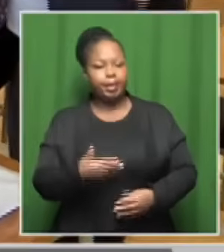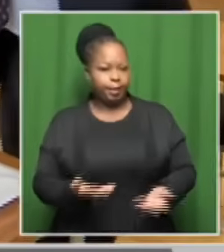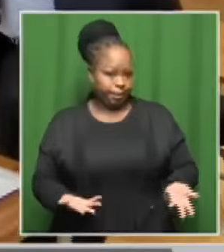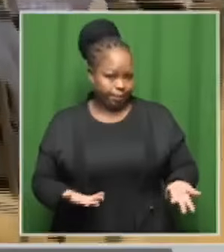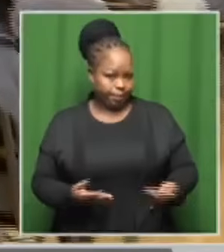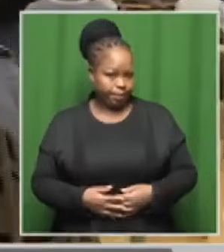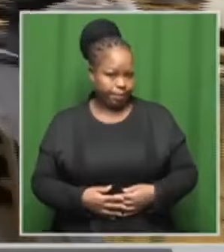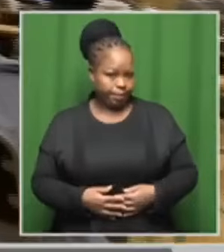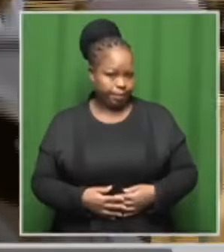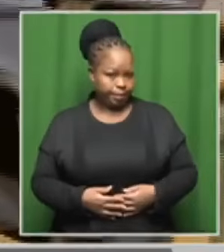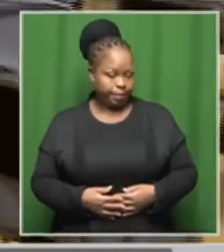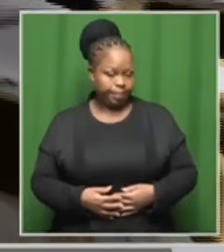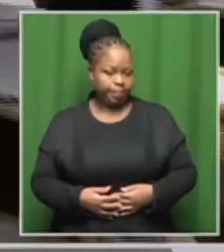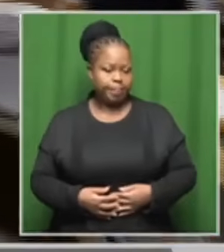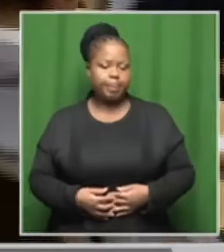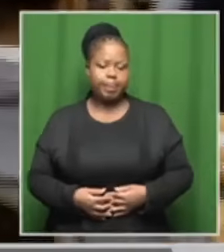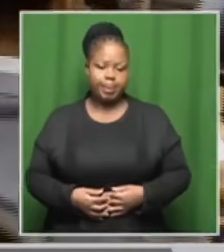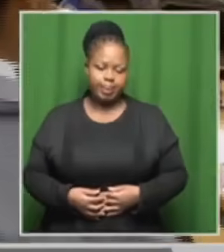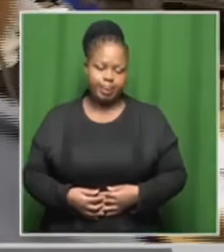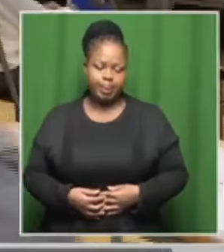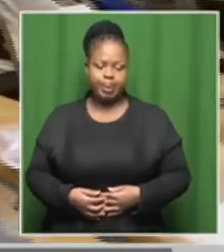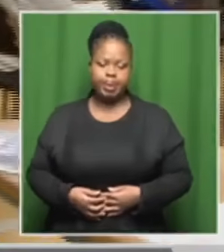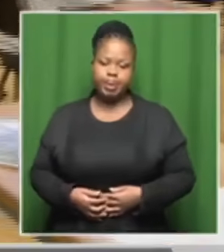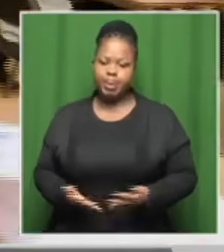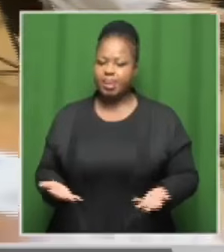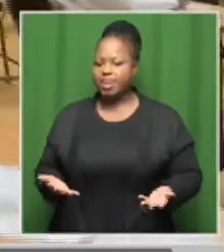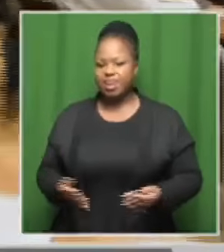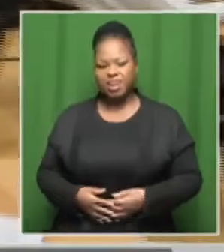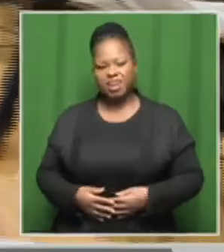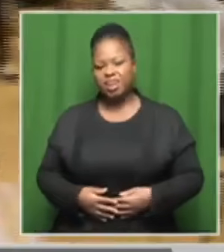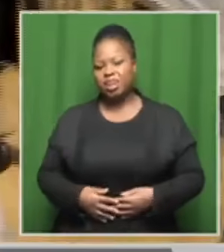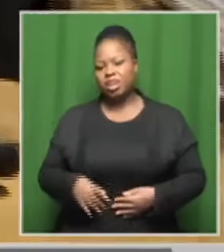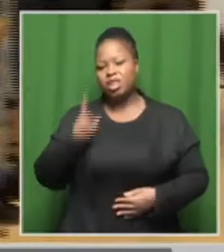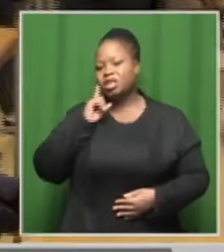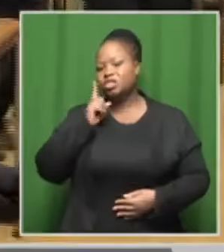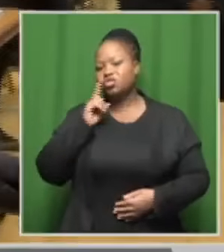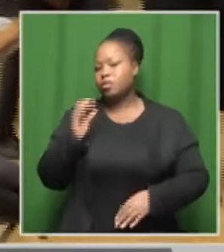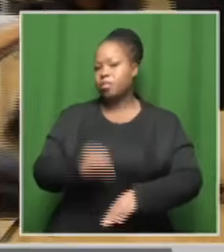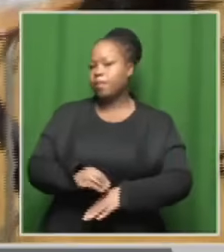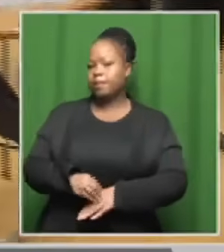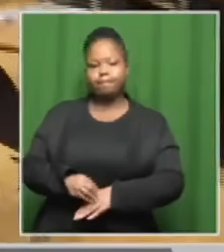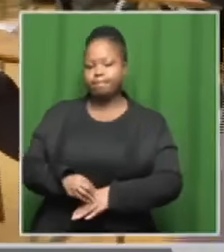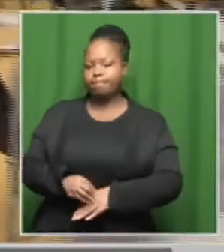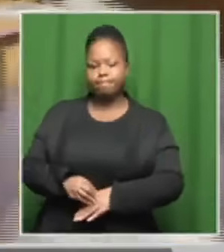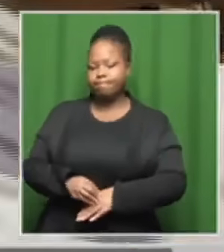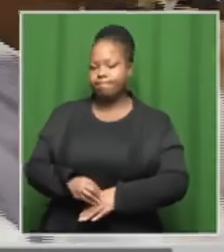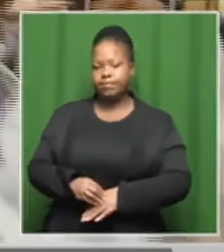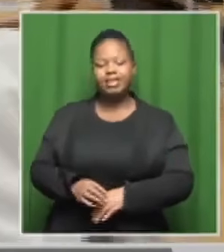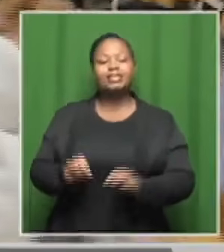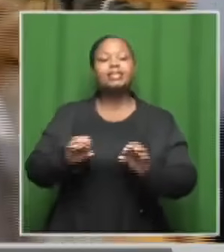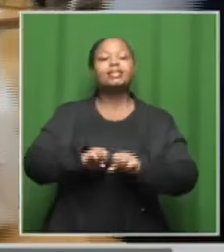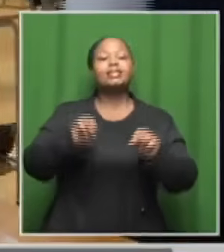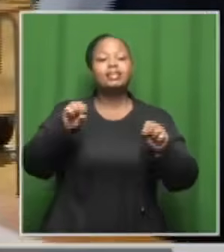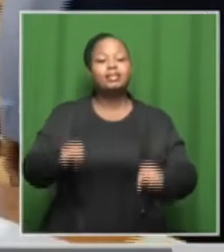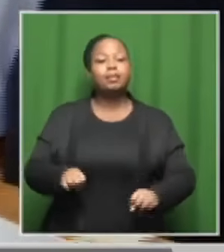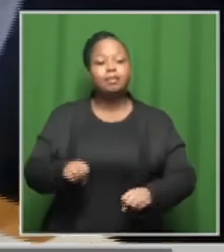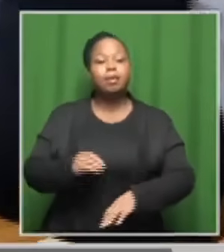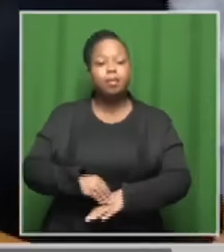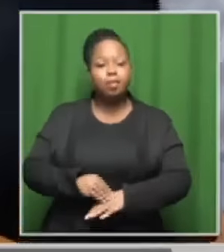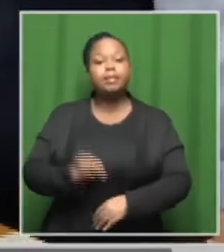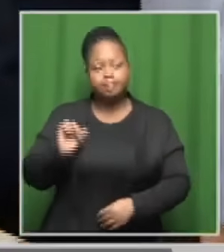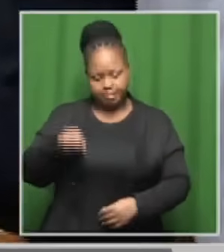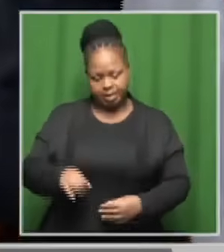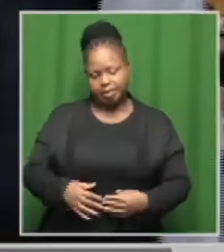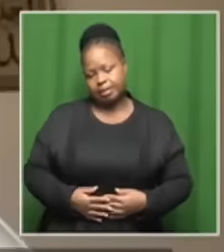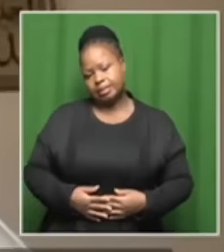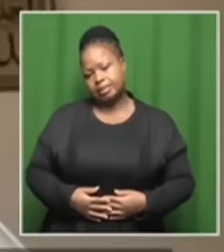Absolutely. So, ma'am, we don't have a teacher problem. We have a systems problem. And so